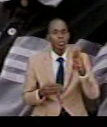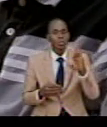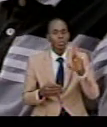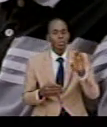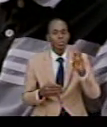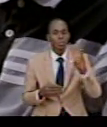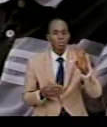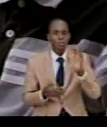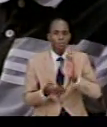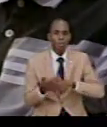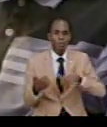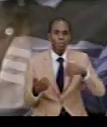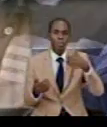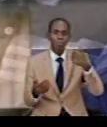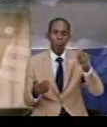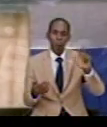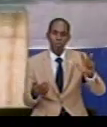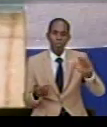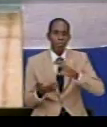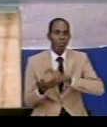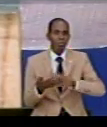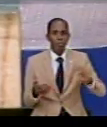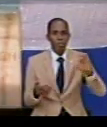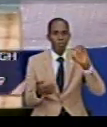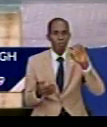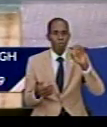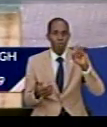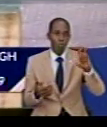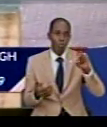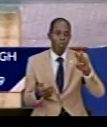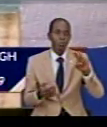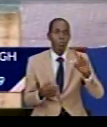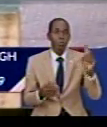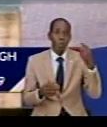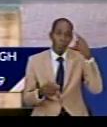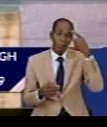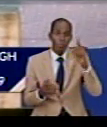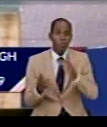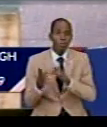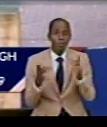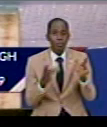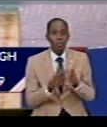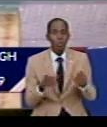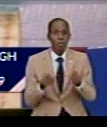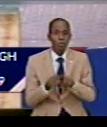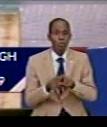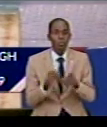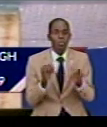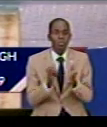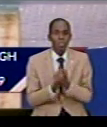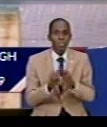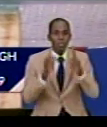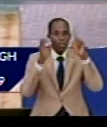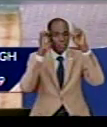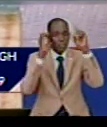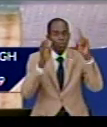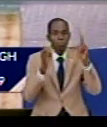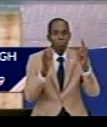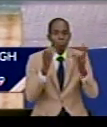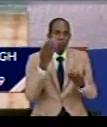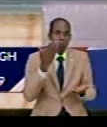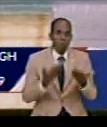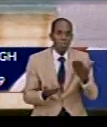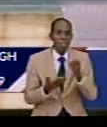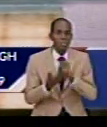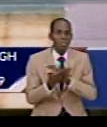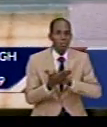verse 12. Hebrews 13, verse 12. Wherefore, Jesus also, that he